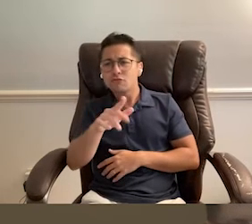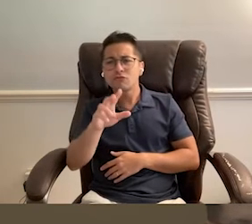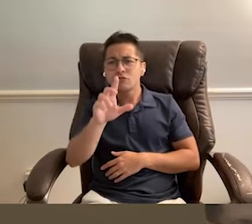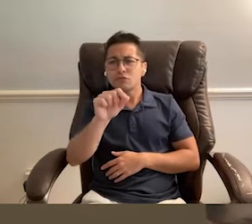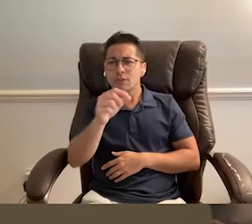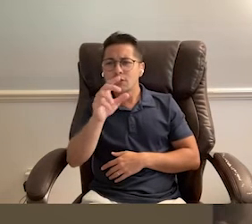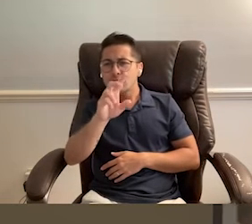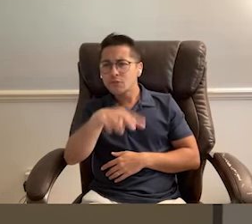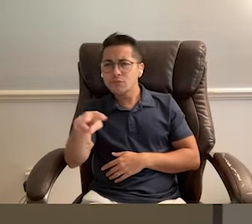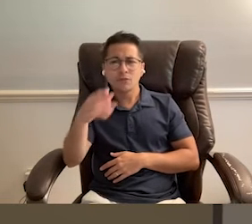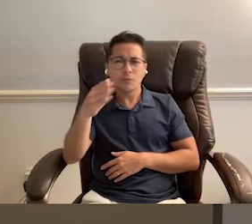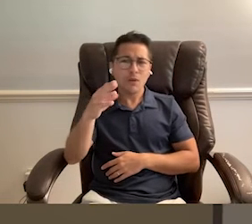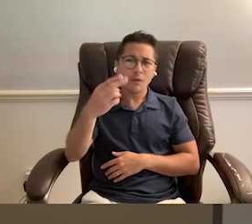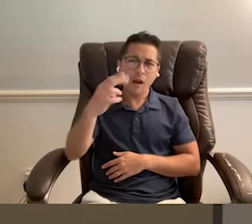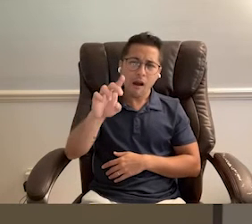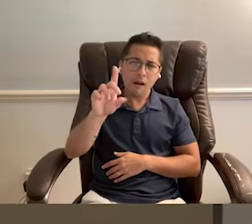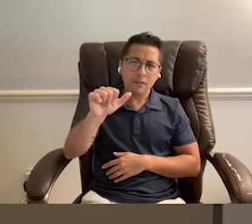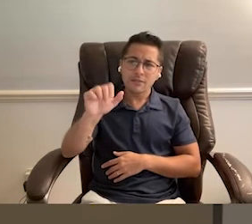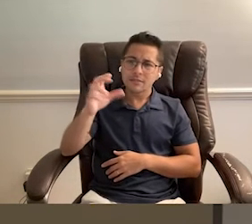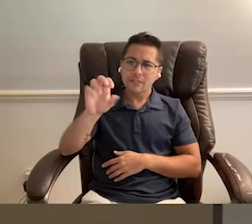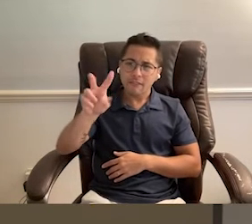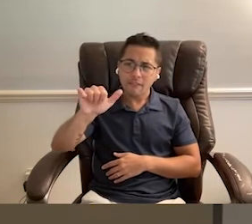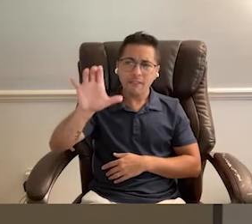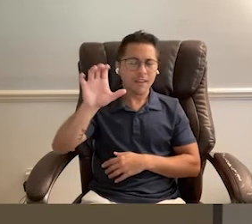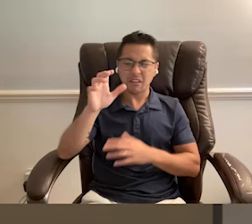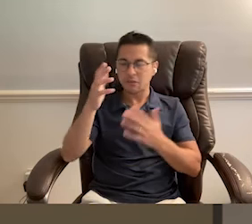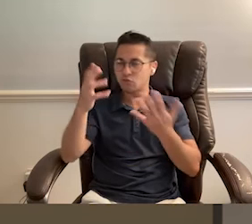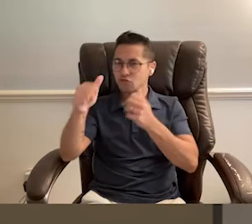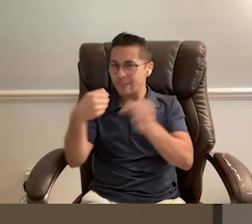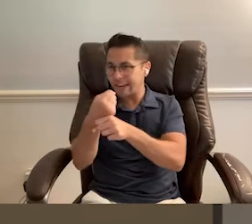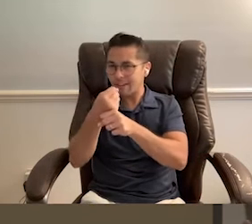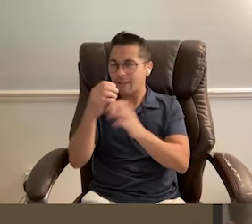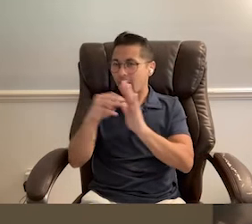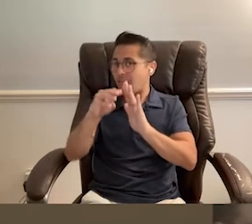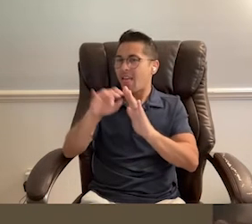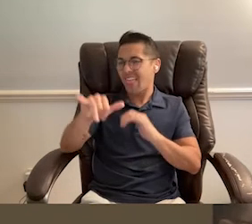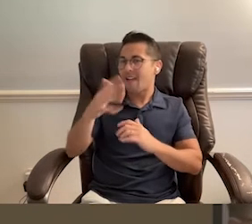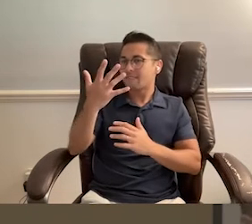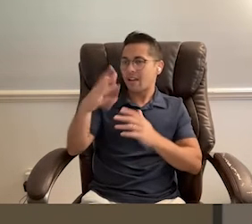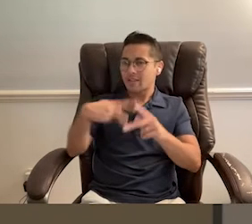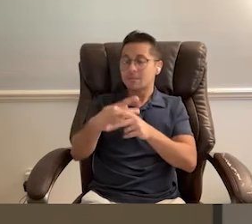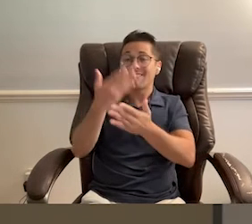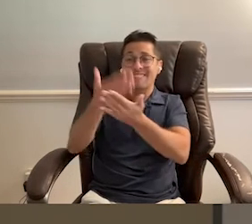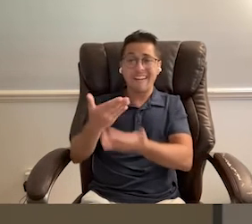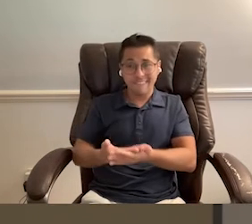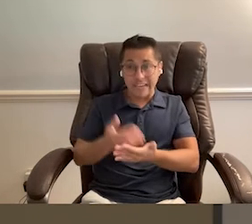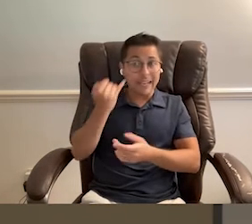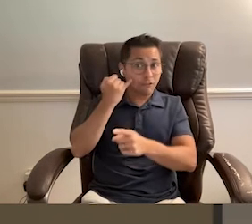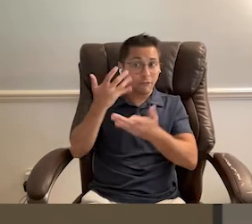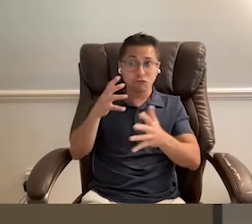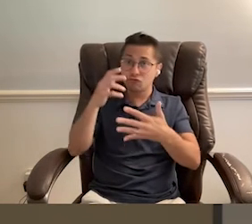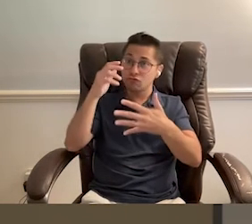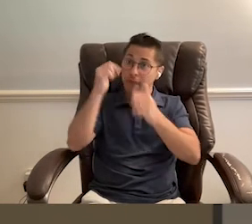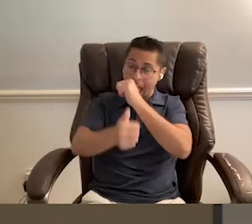or what year model or something. So those 5 type of verification questions, as long as you pass those, you'll get a